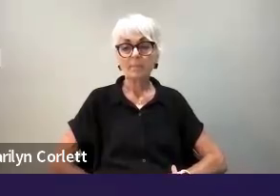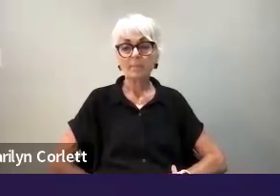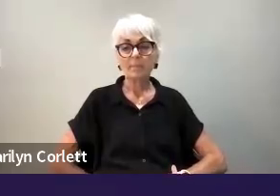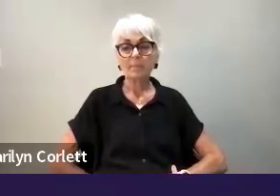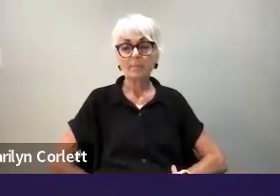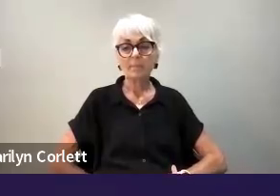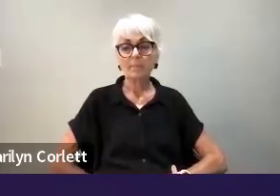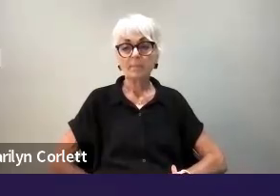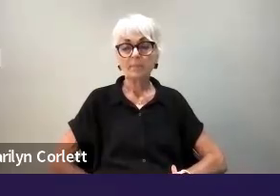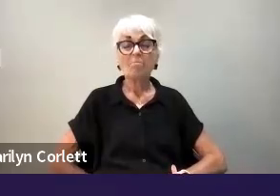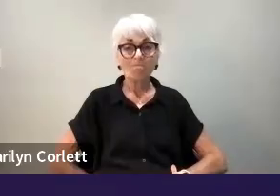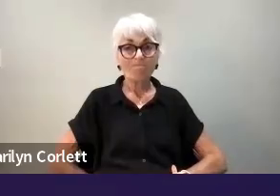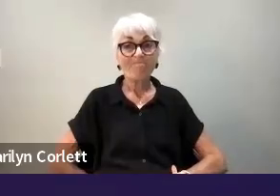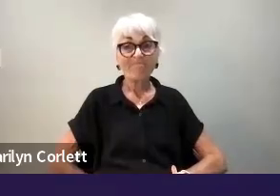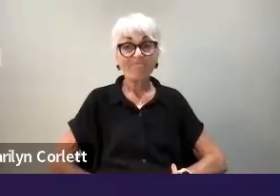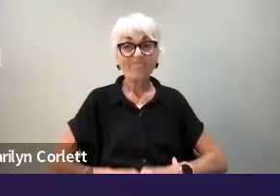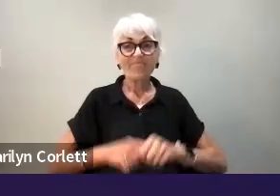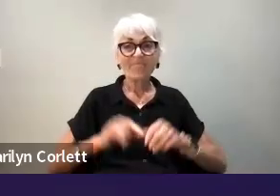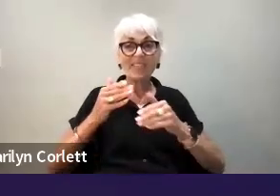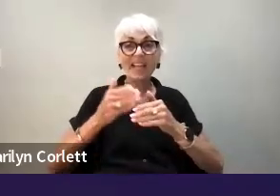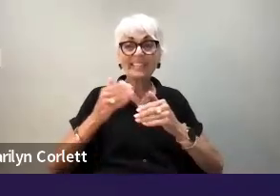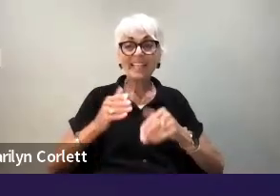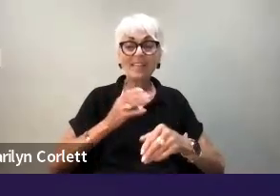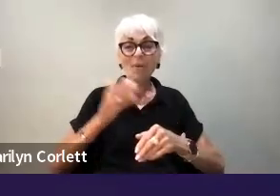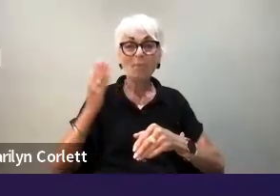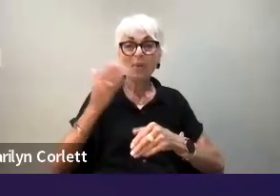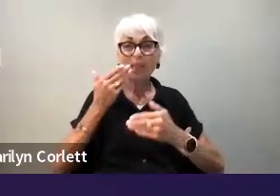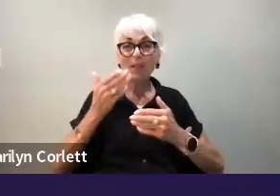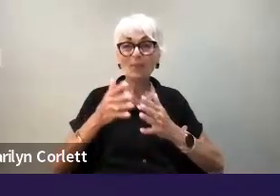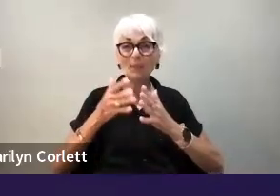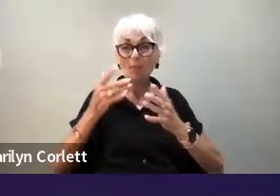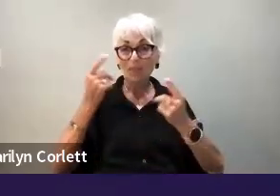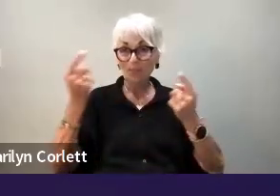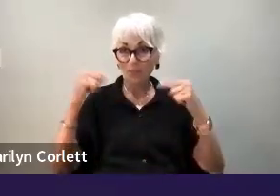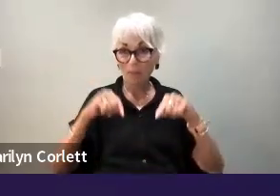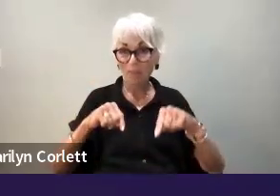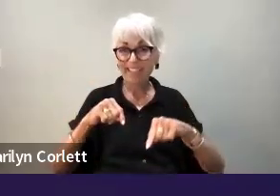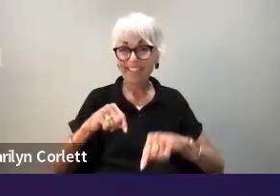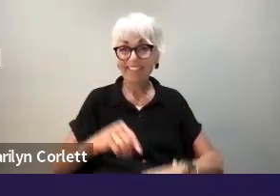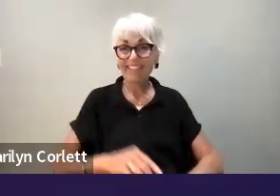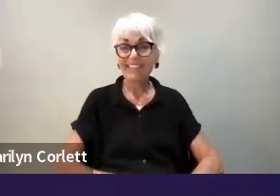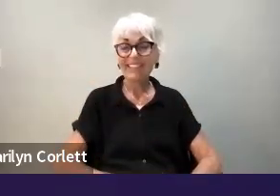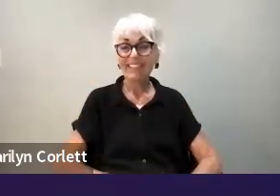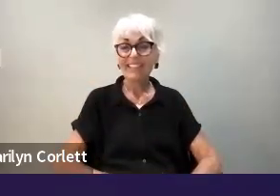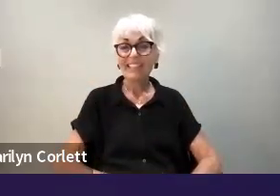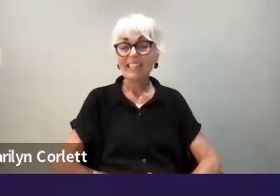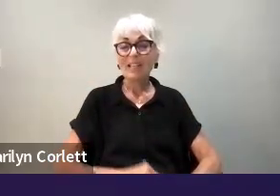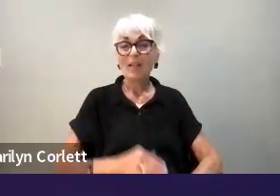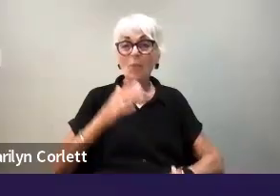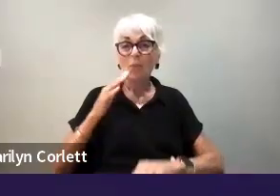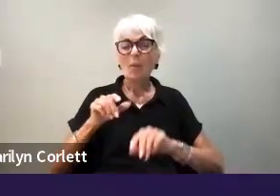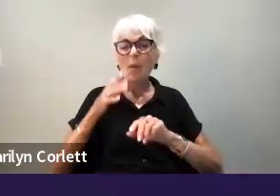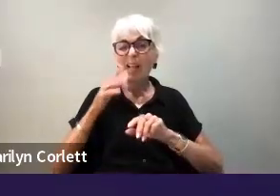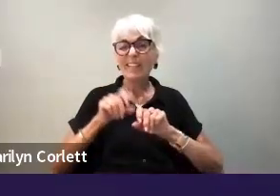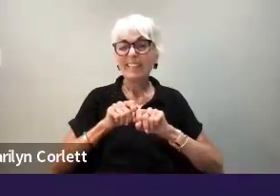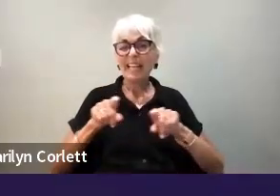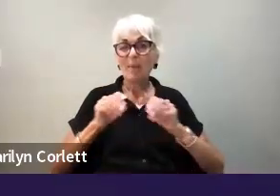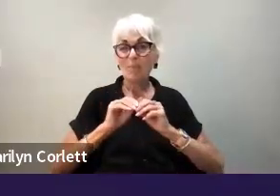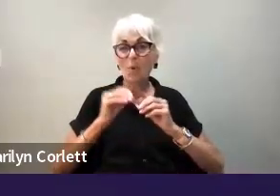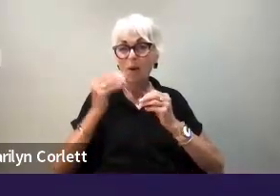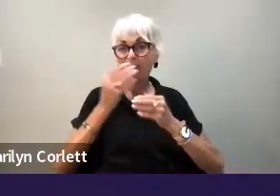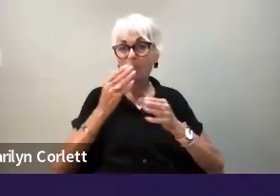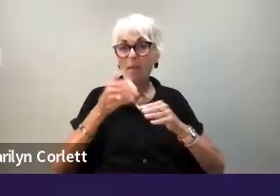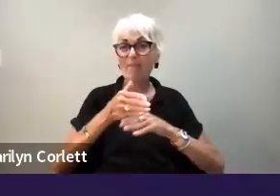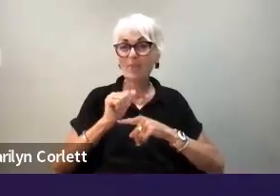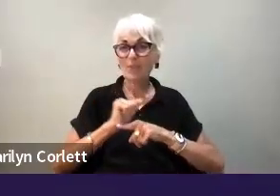All right, that's the end of our presentation. Thank you so much for coming. And we'll send out more information after